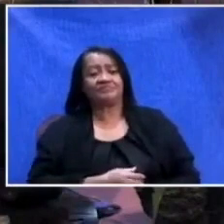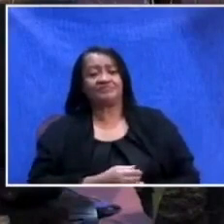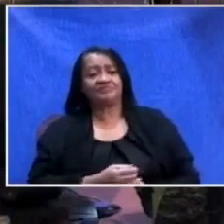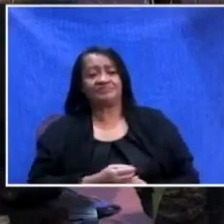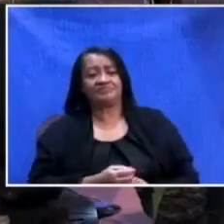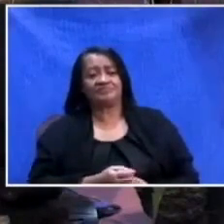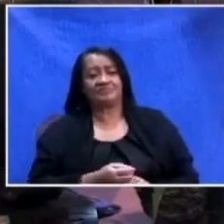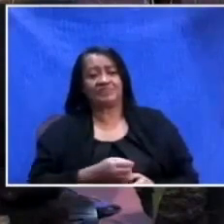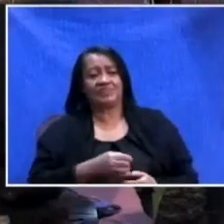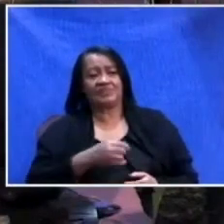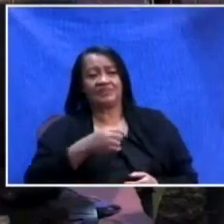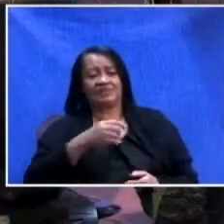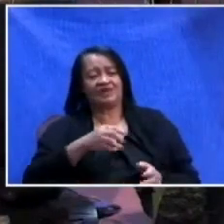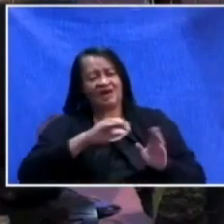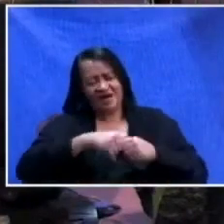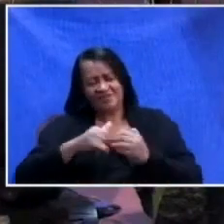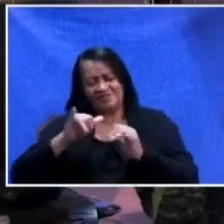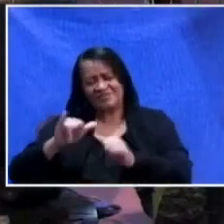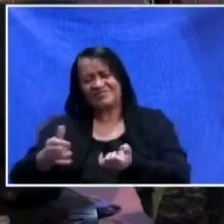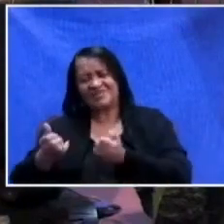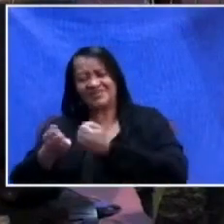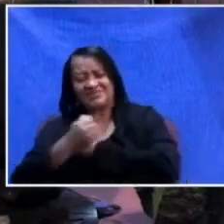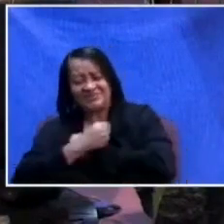How do you stay passionate about?